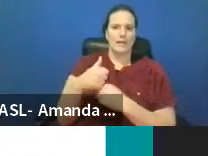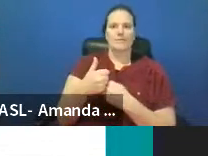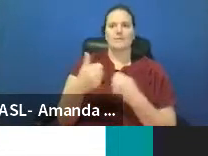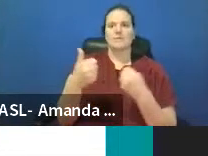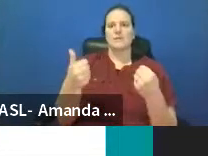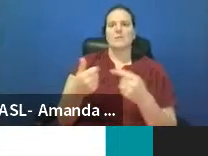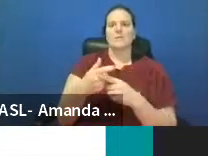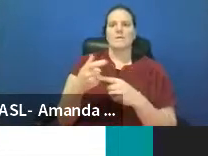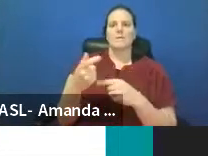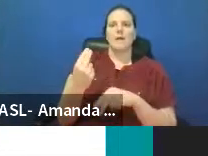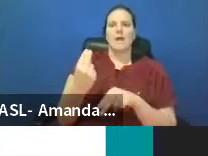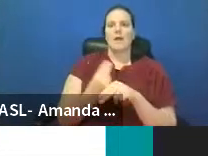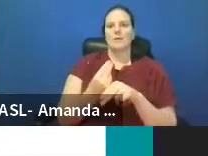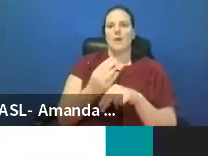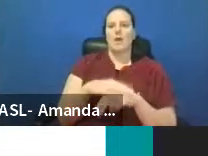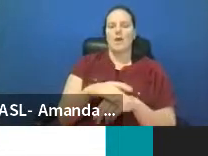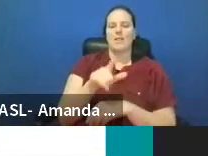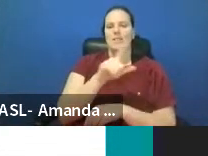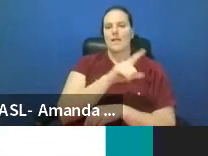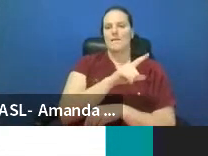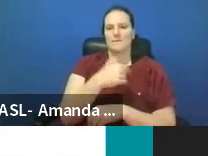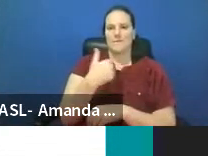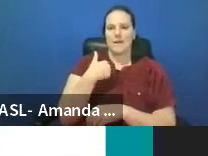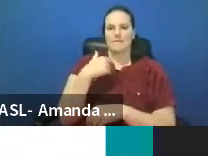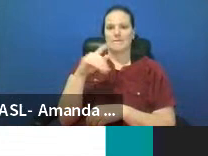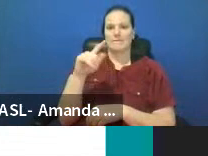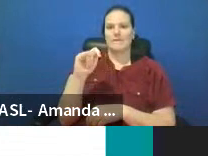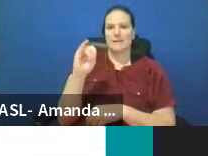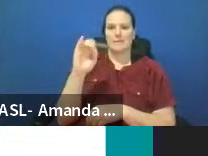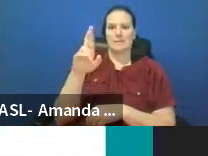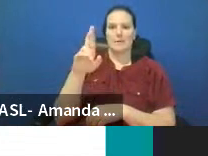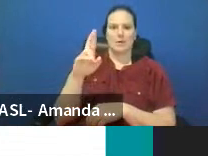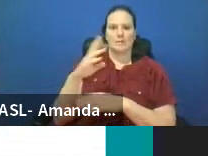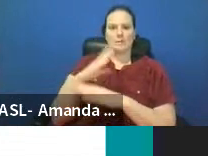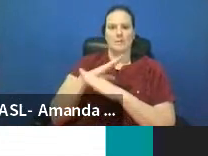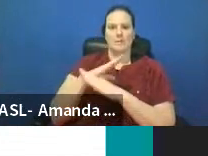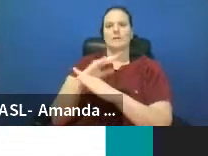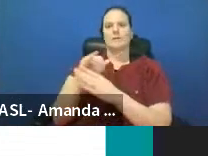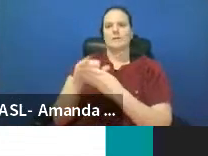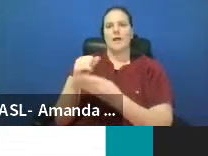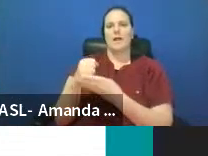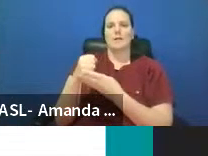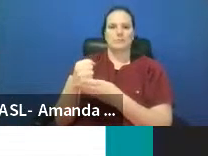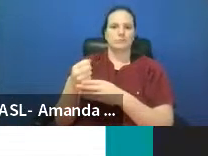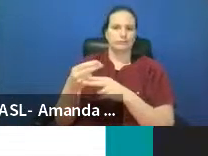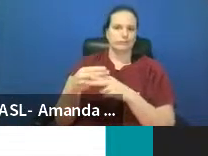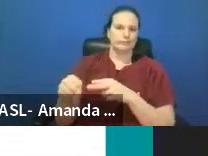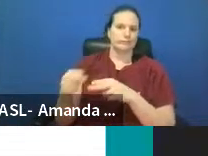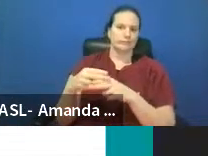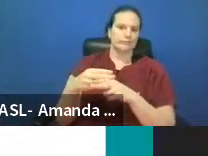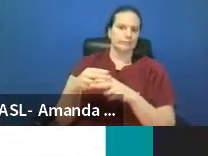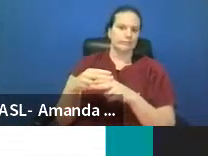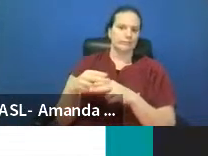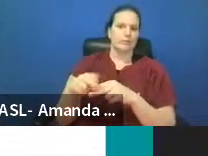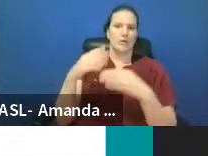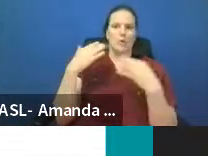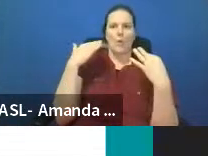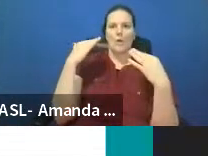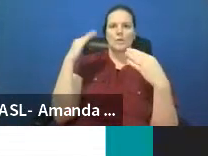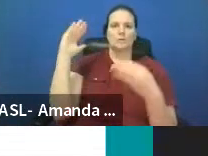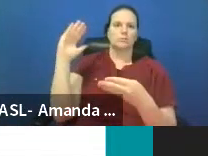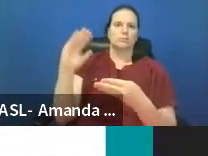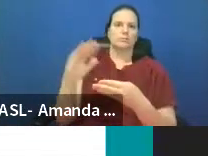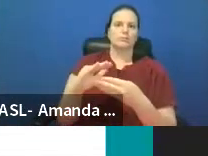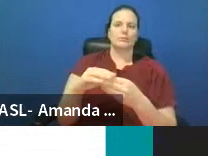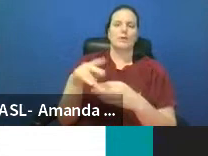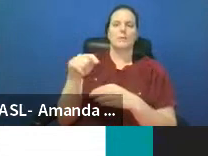the highway. So on the left, we've got a timber barrier that helps to temper the effects of noise. And the path is actually dropped a bit.